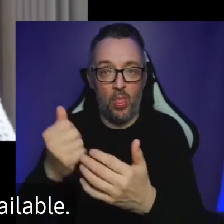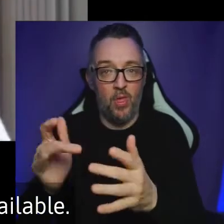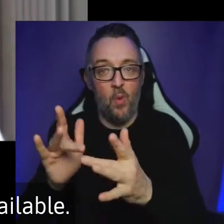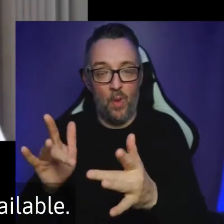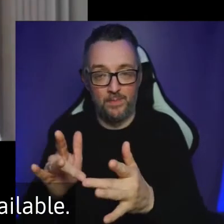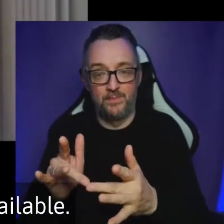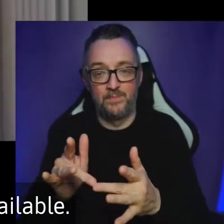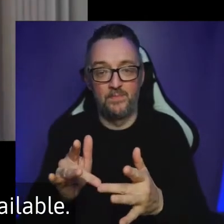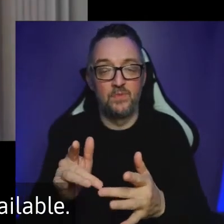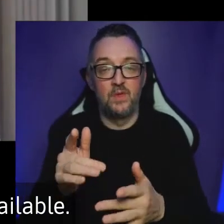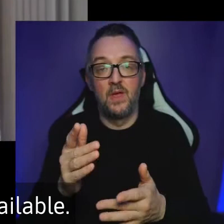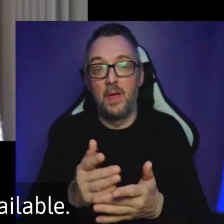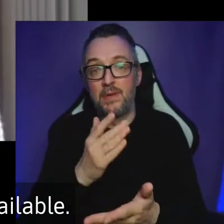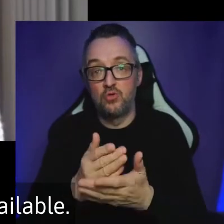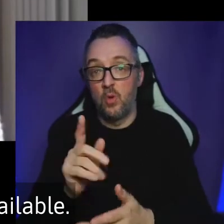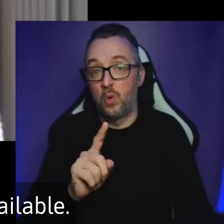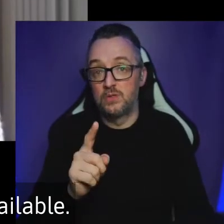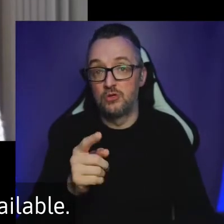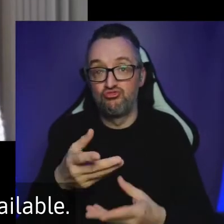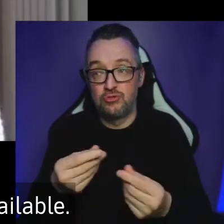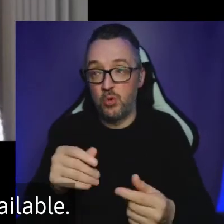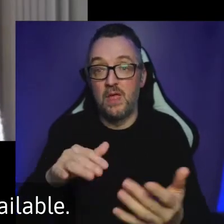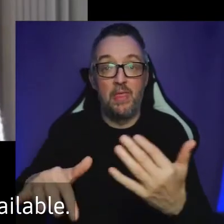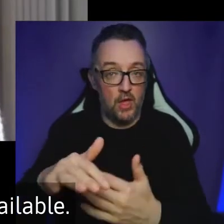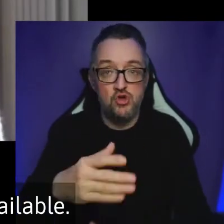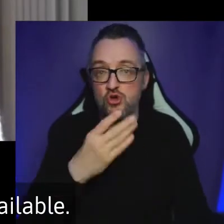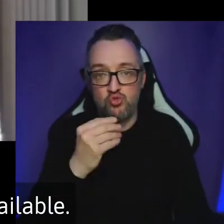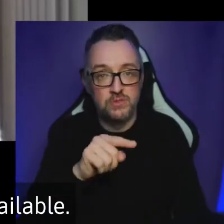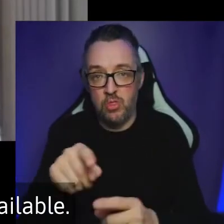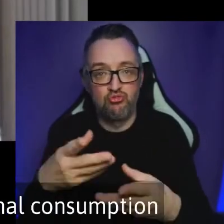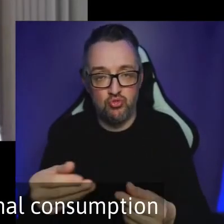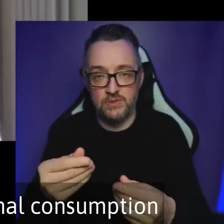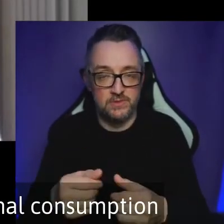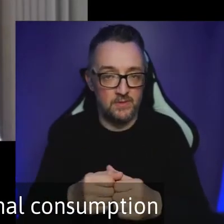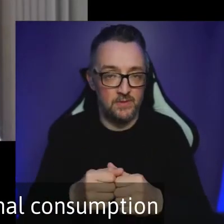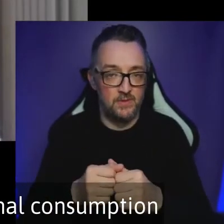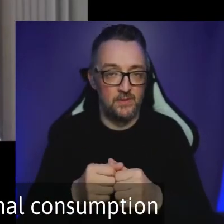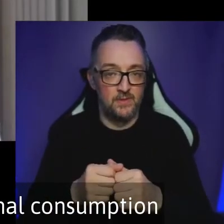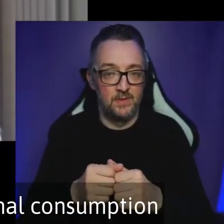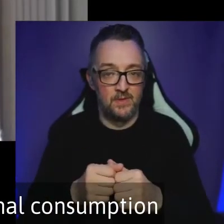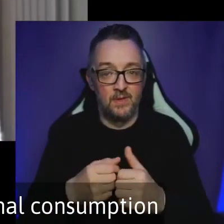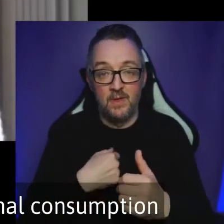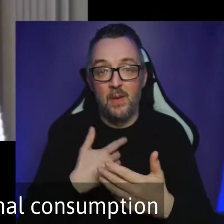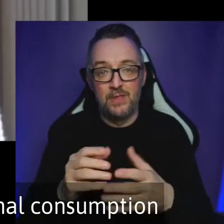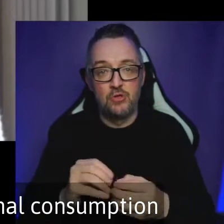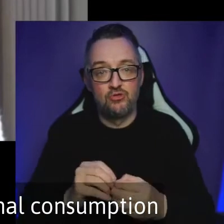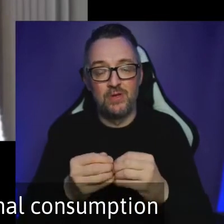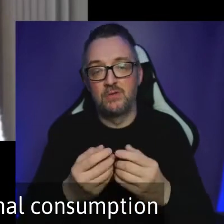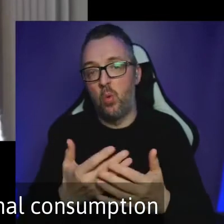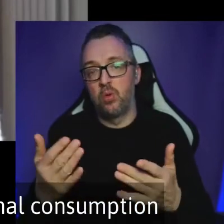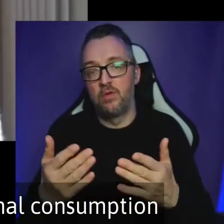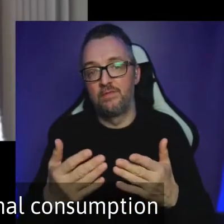So make use of the resources that are already available. I kind of do create a lot of guidance